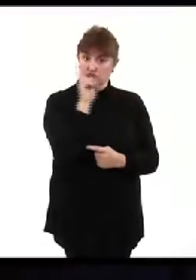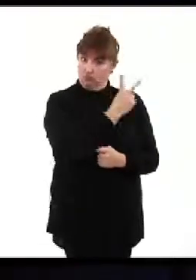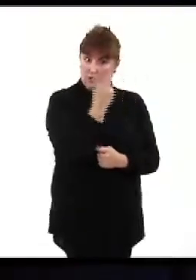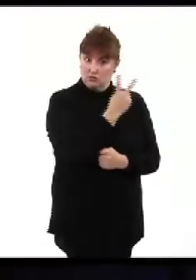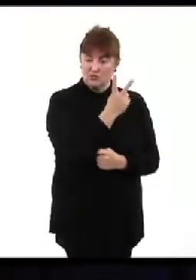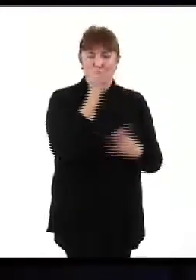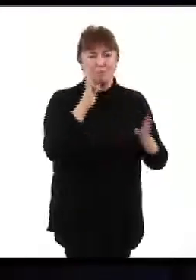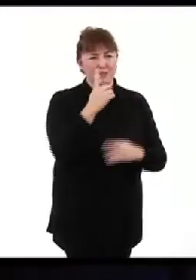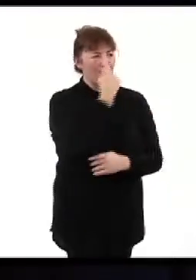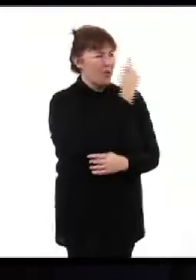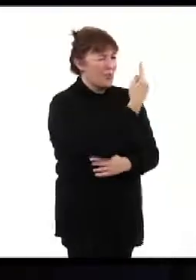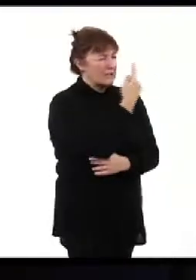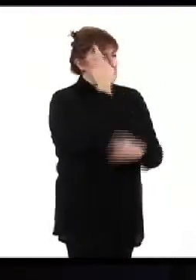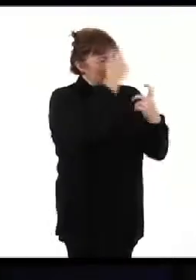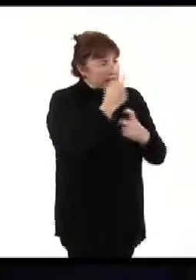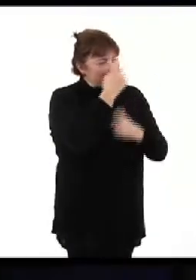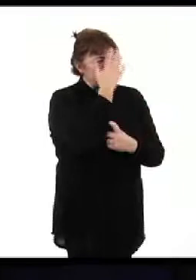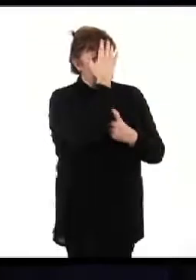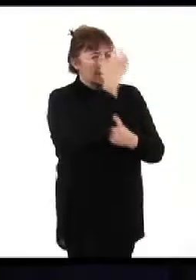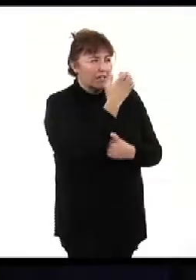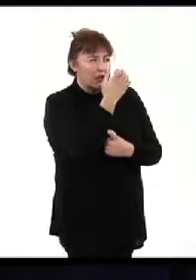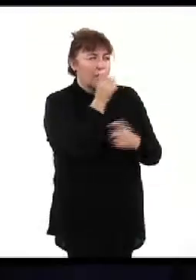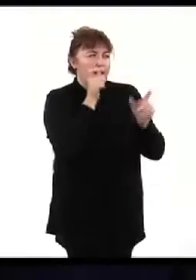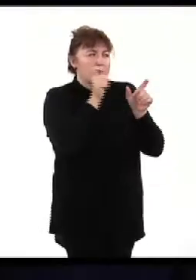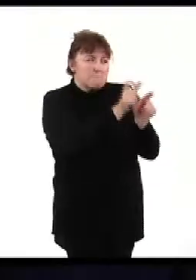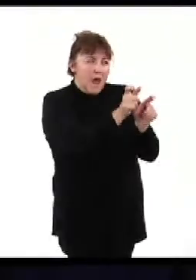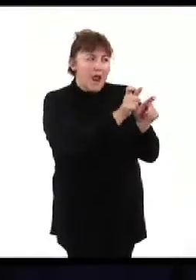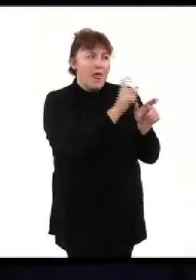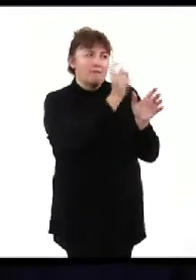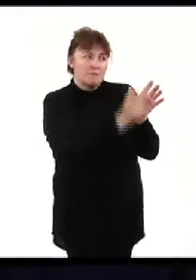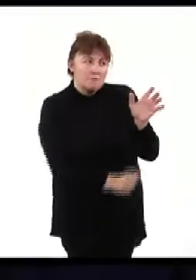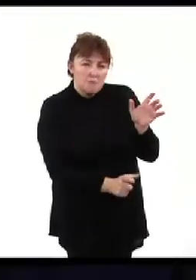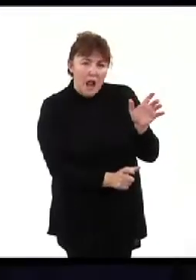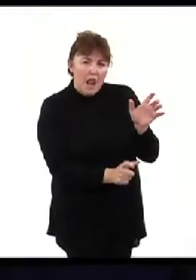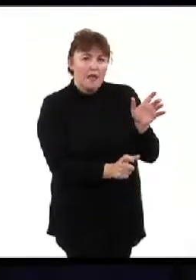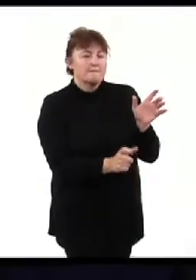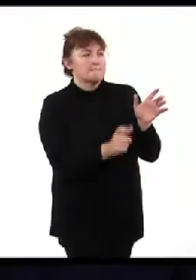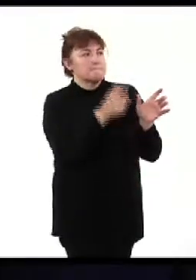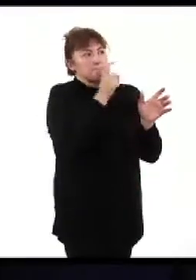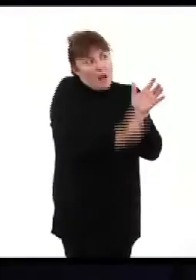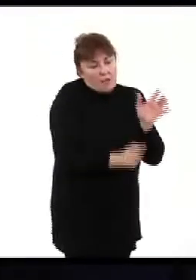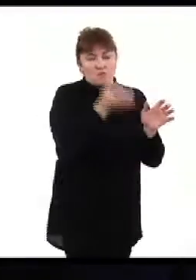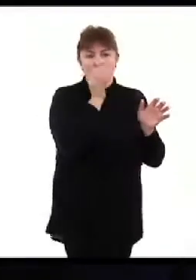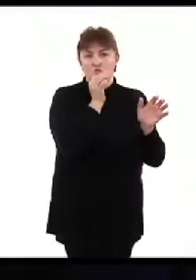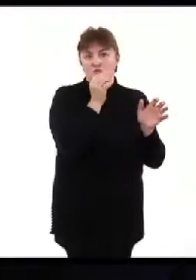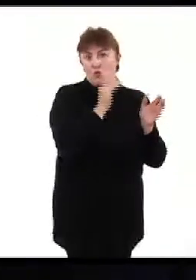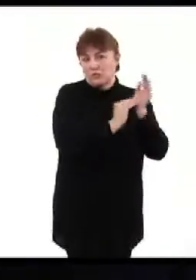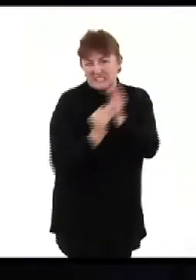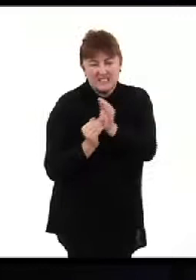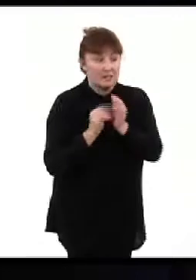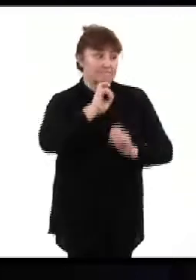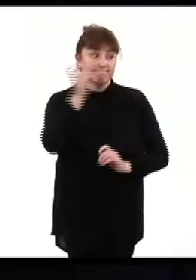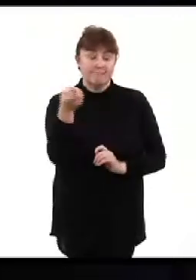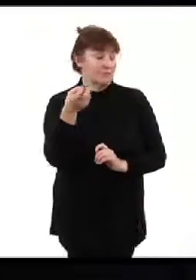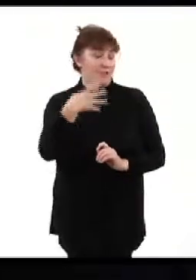visual information in both, you have a decision in both, but in one you're retrieving a lexical item, you're retrieving a word or a sign, and the other one you're not,